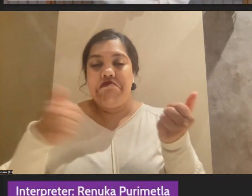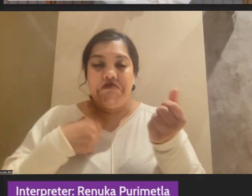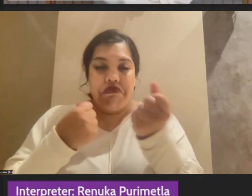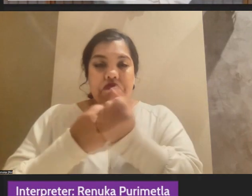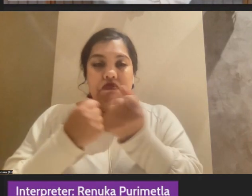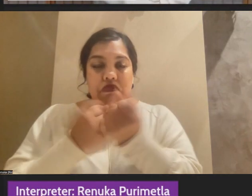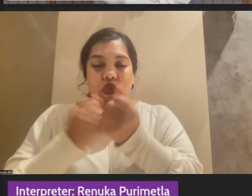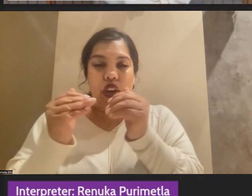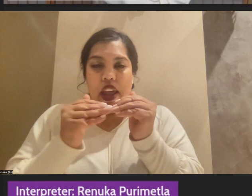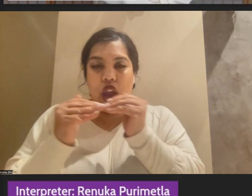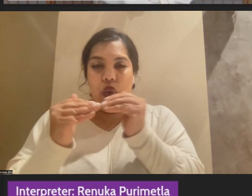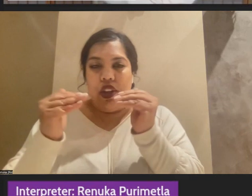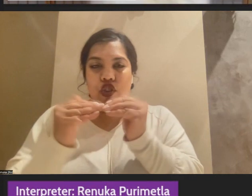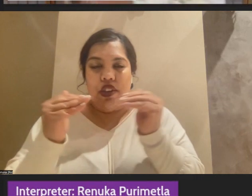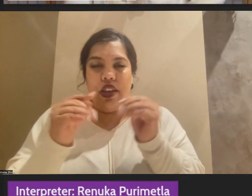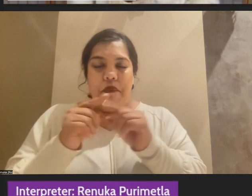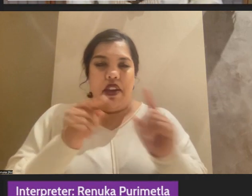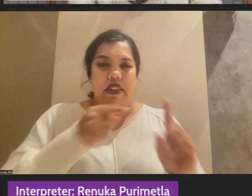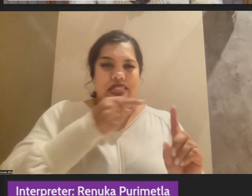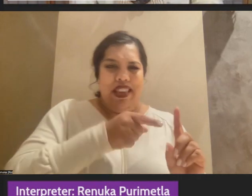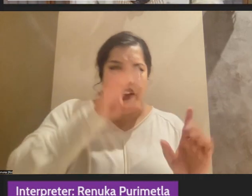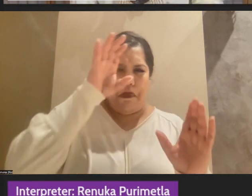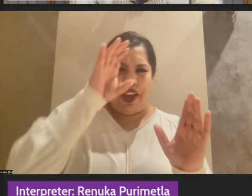How is that changing this consciousness, though?